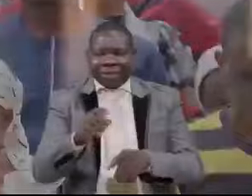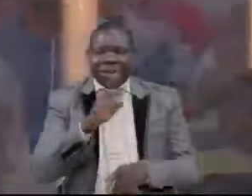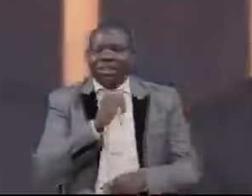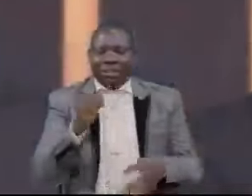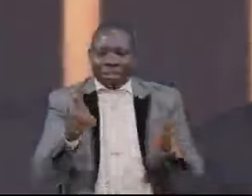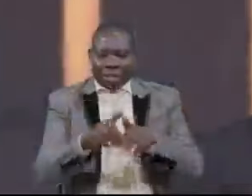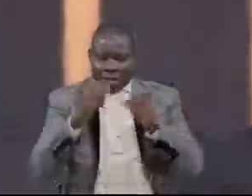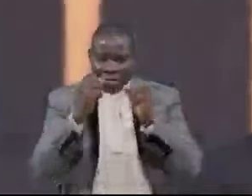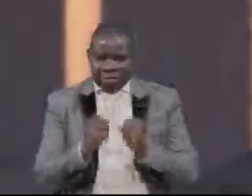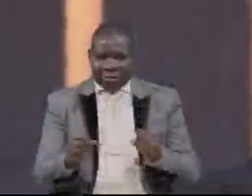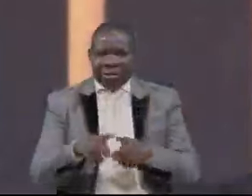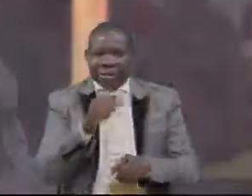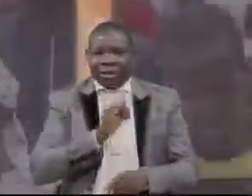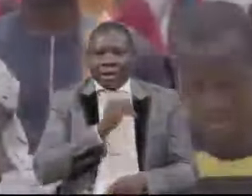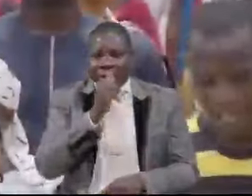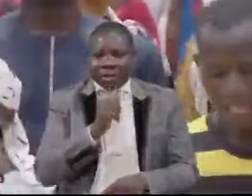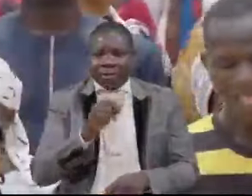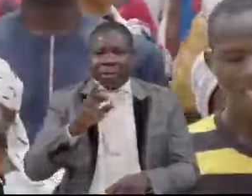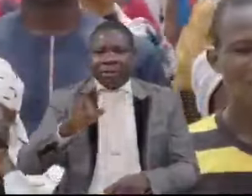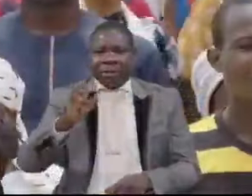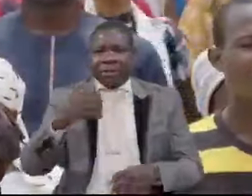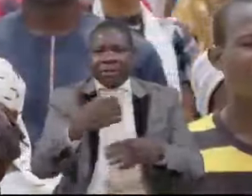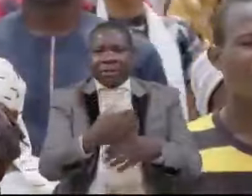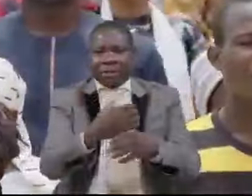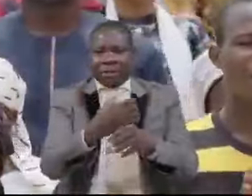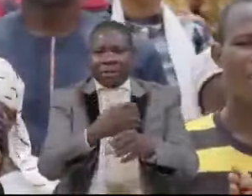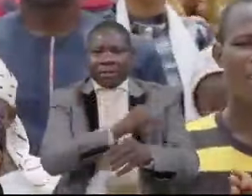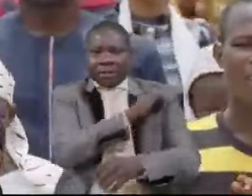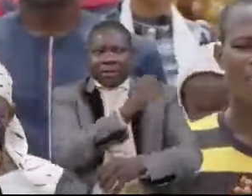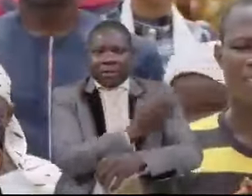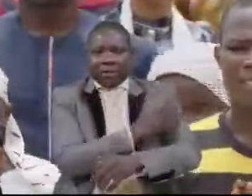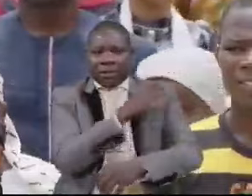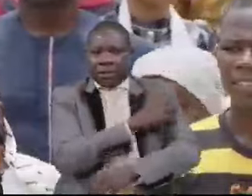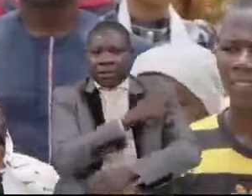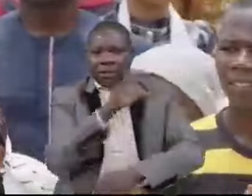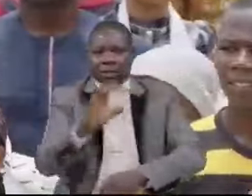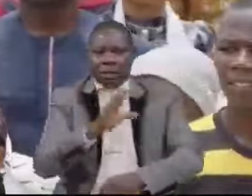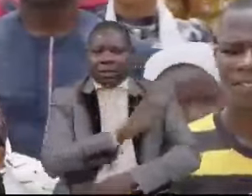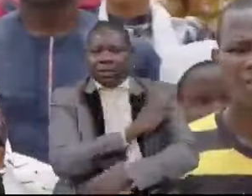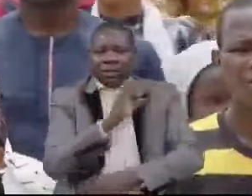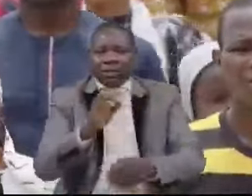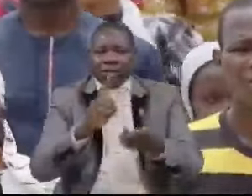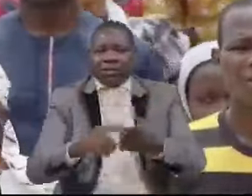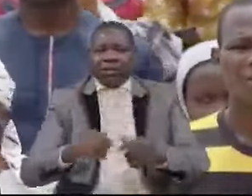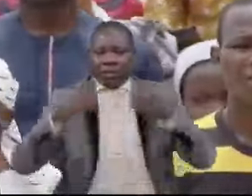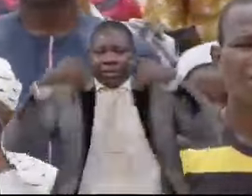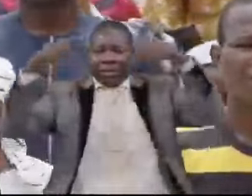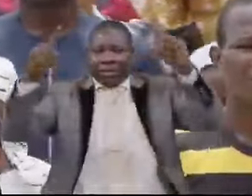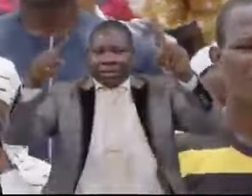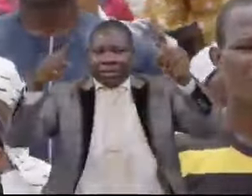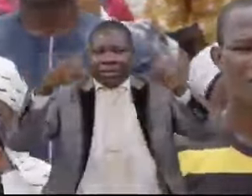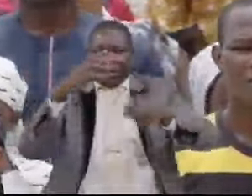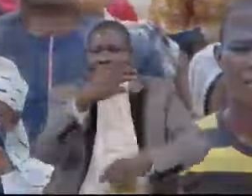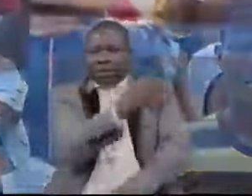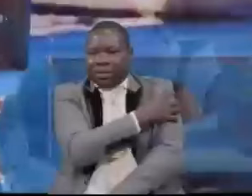Recharged to excel. Recharged to excel. We're